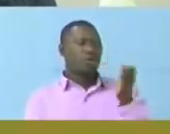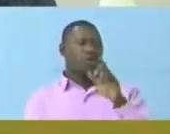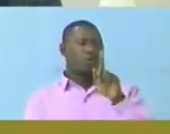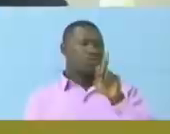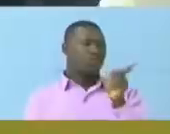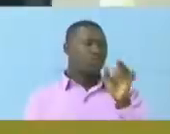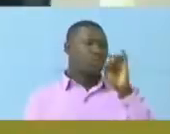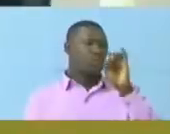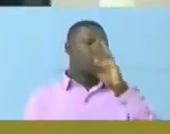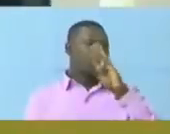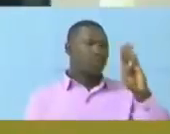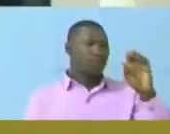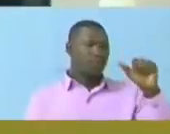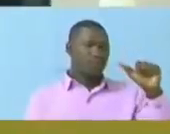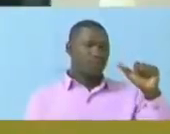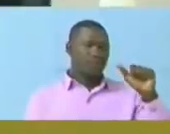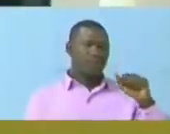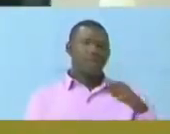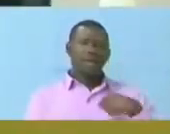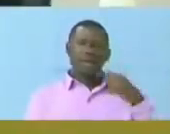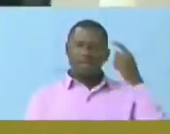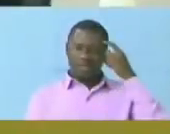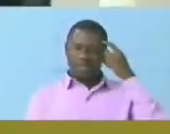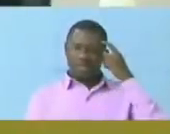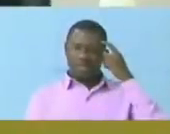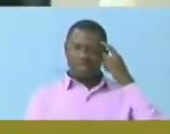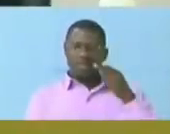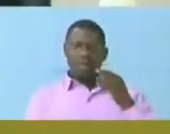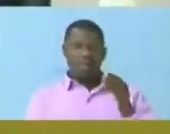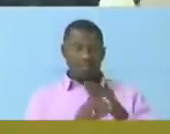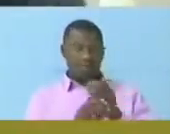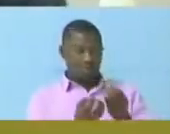think I was told that he's black